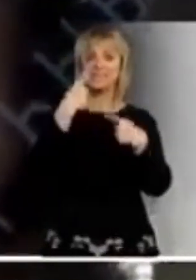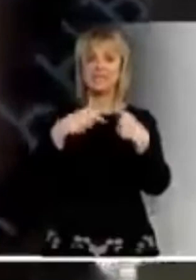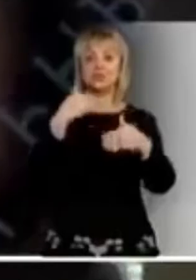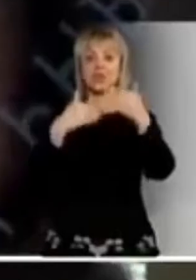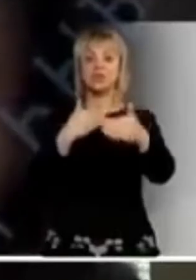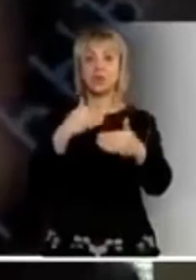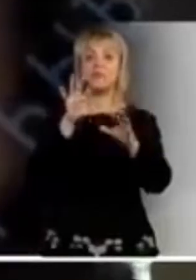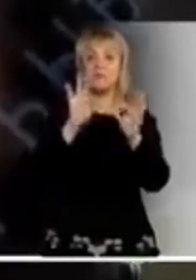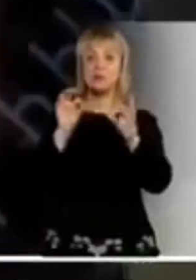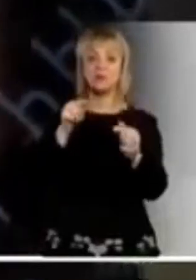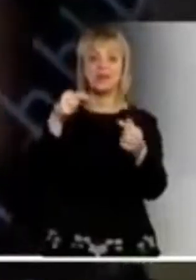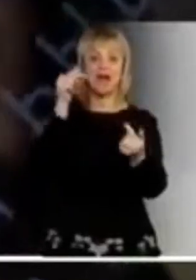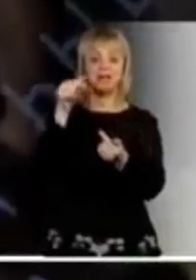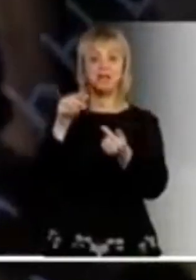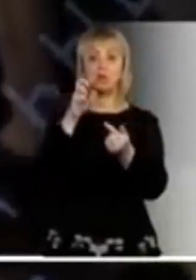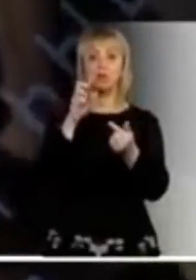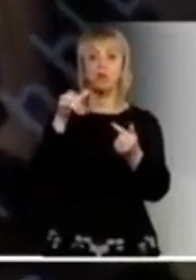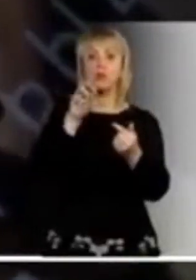Then the specific letter is chosen.